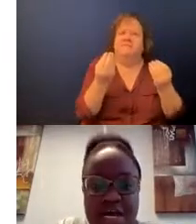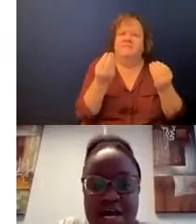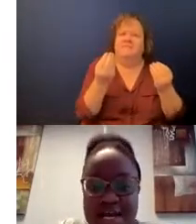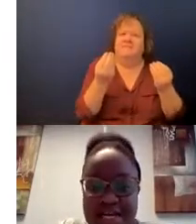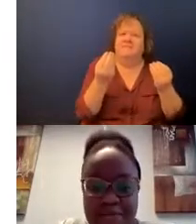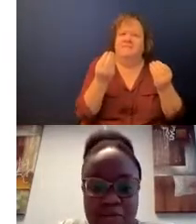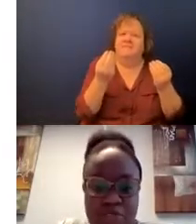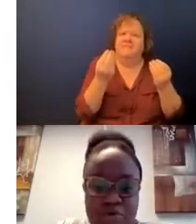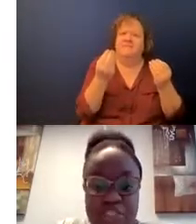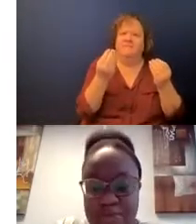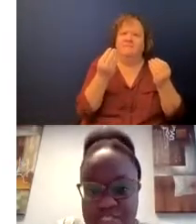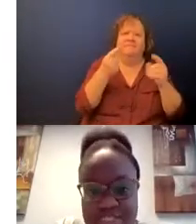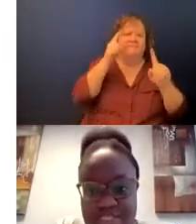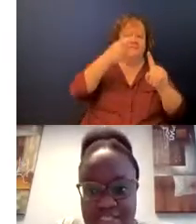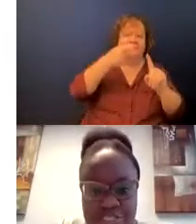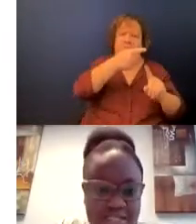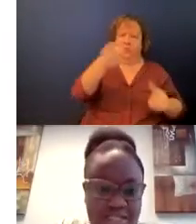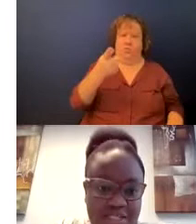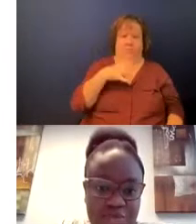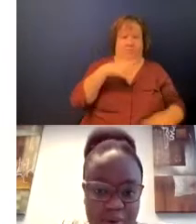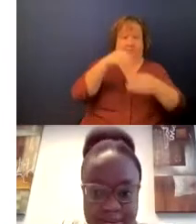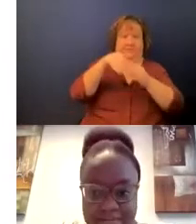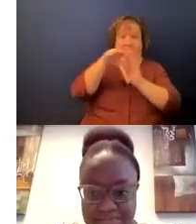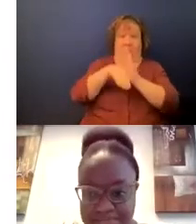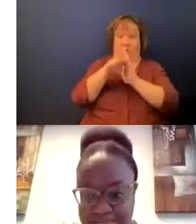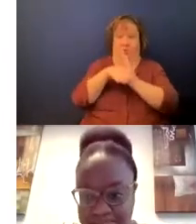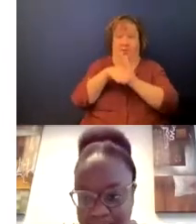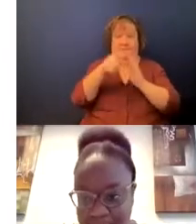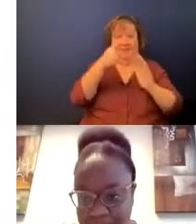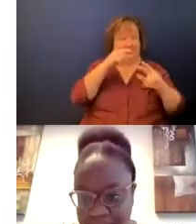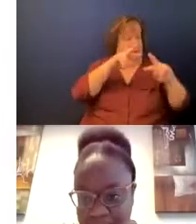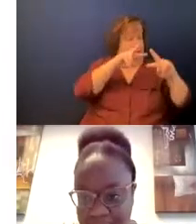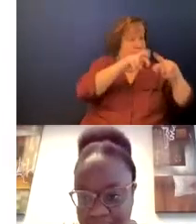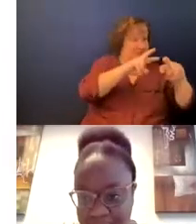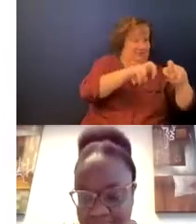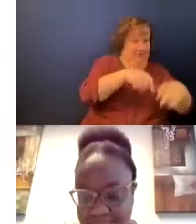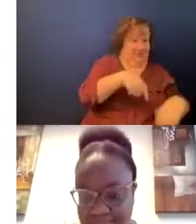practice, kindly put your responses in the chat as to why.